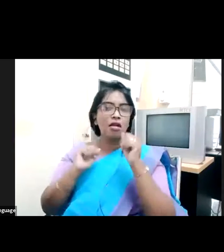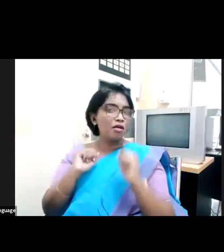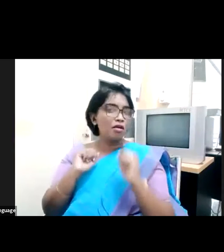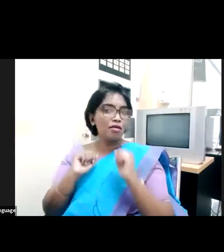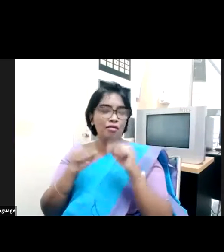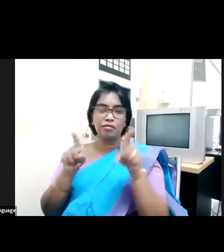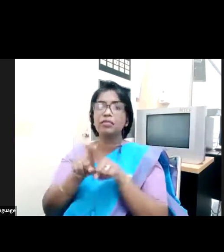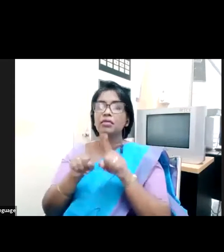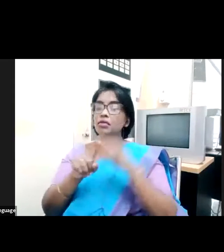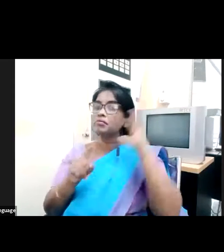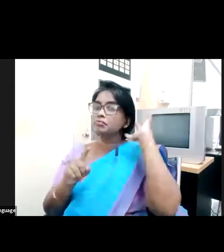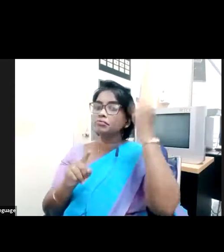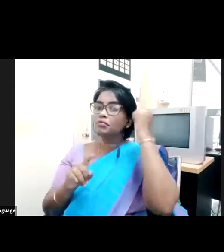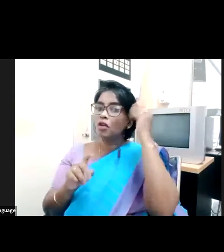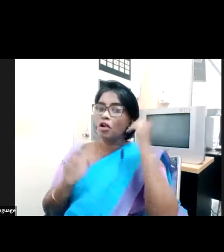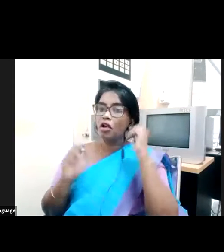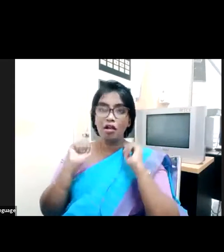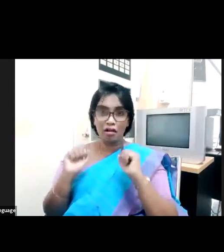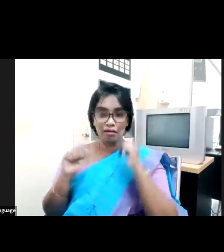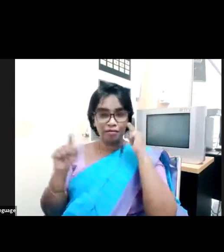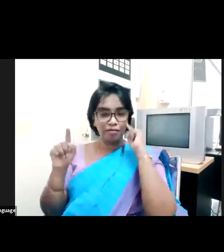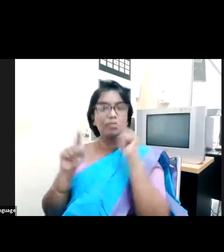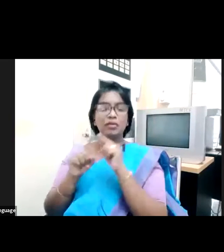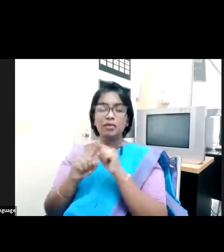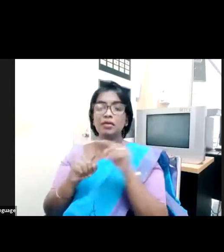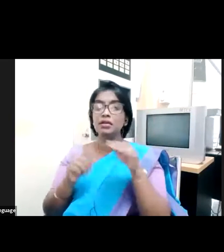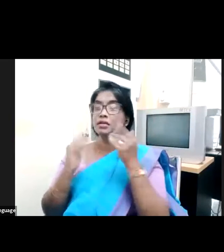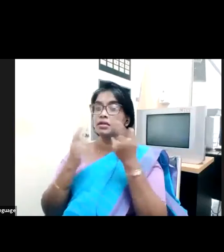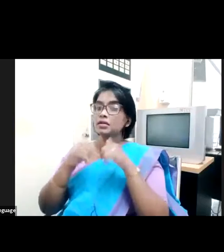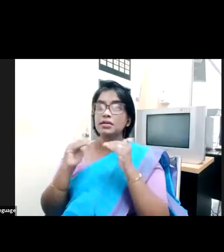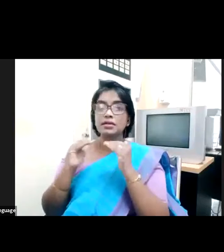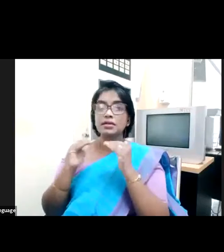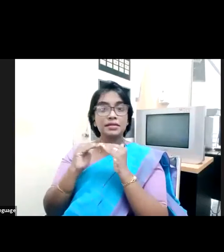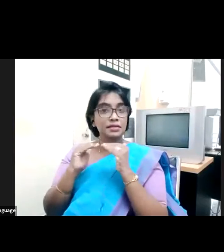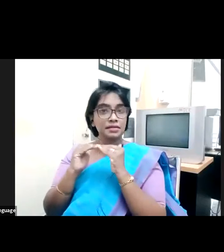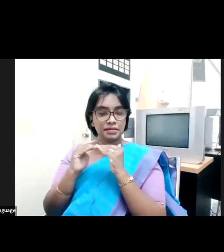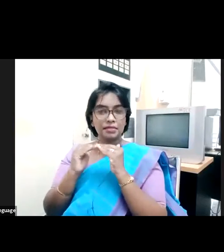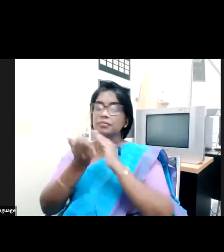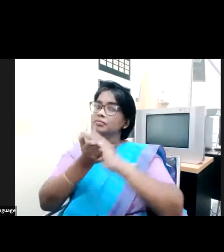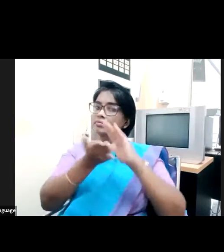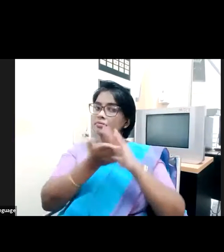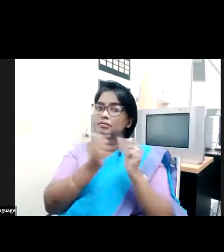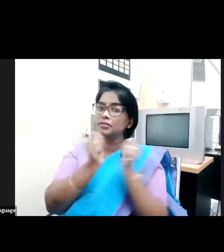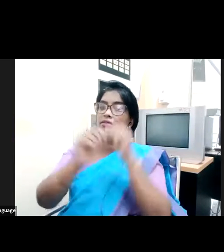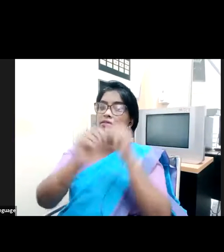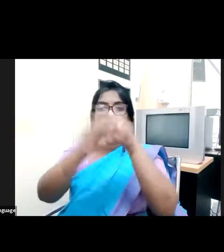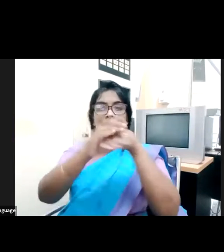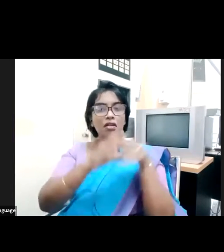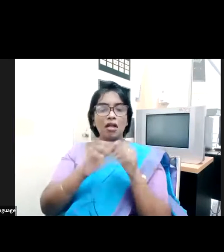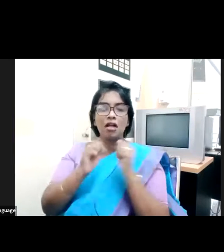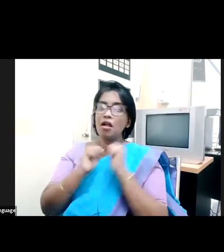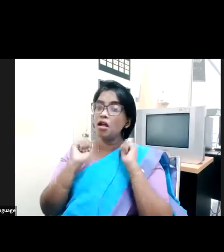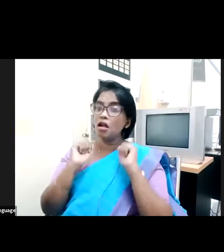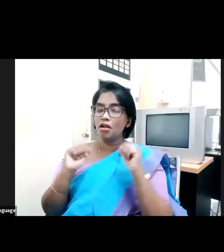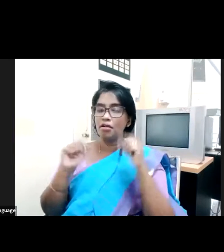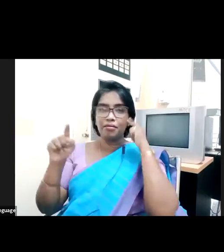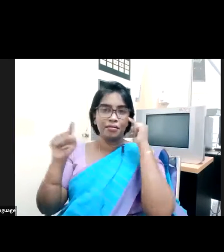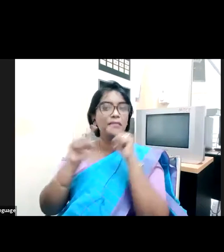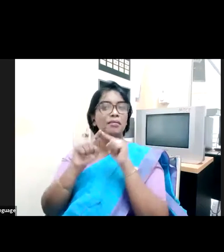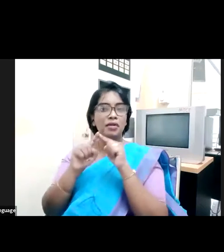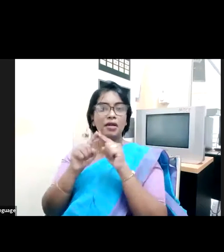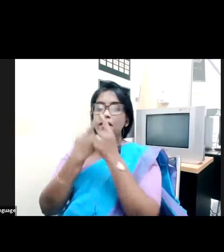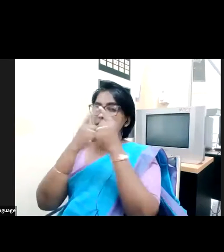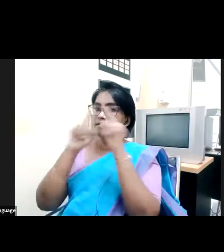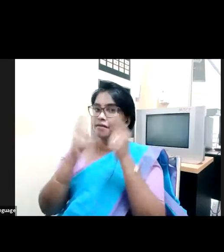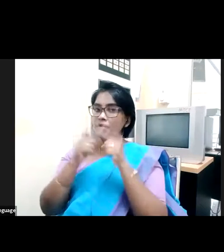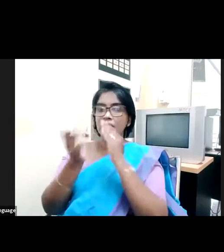equitable workplace and equitable environment for the diverse work groups that we have in the